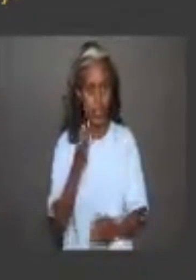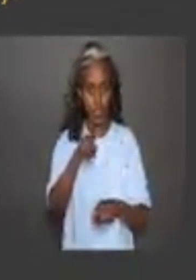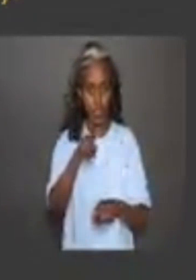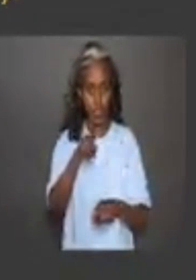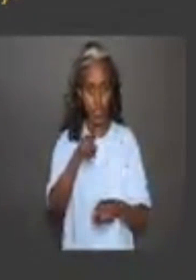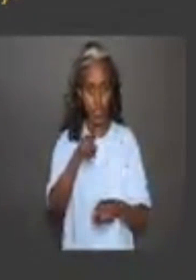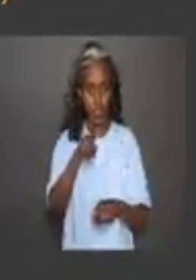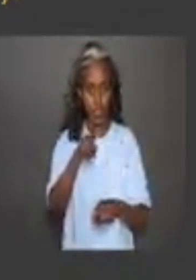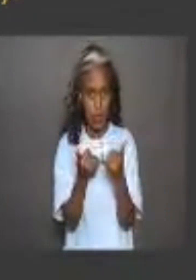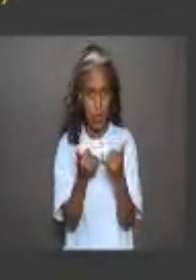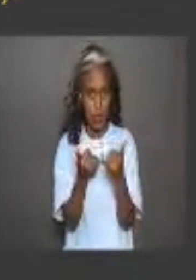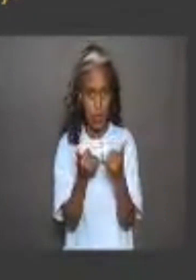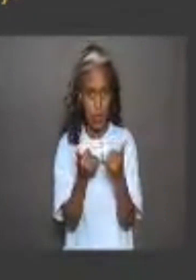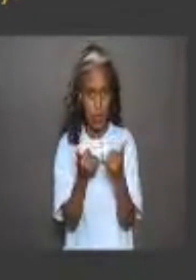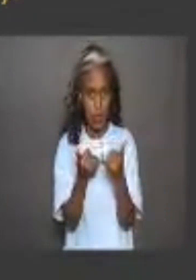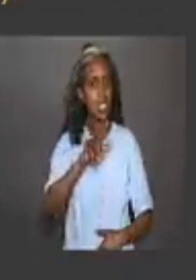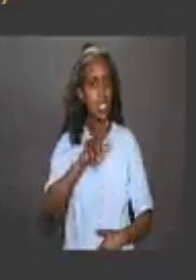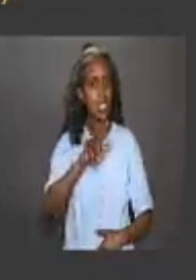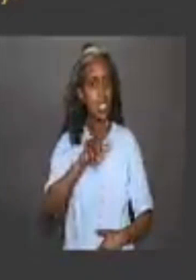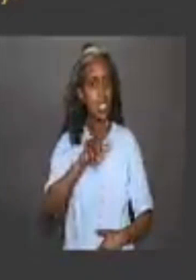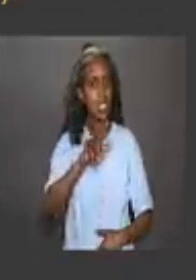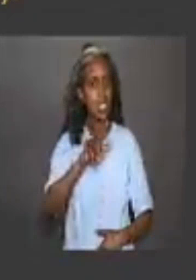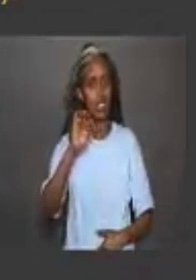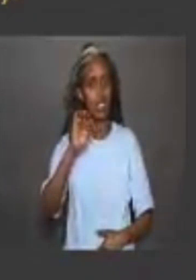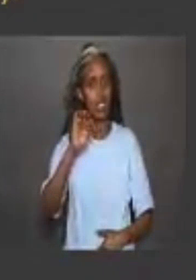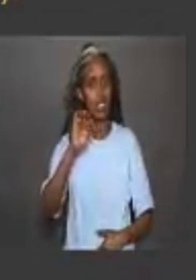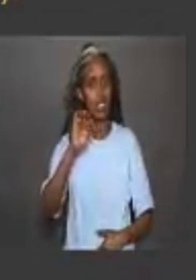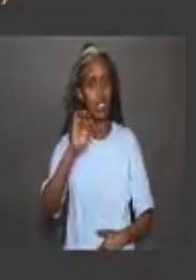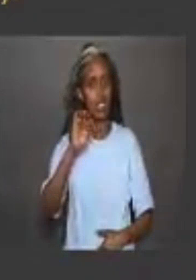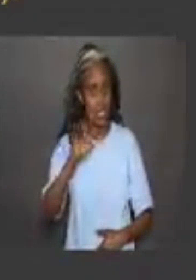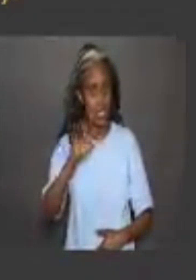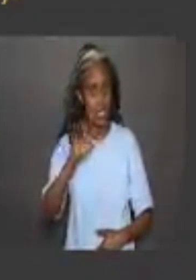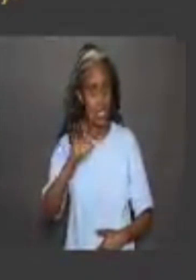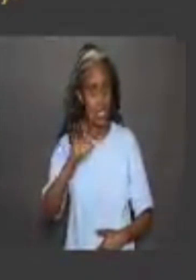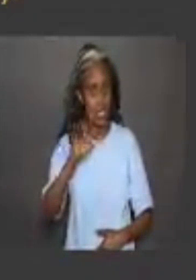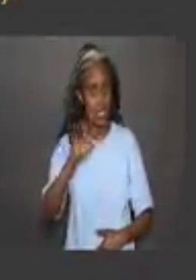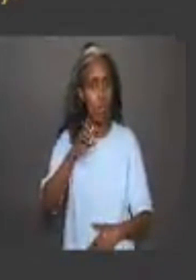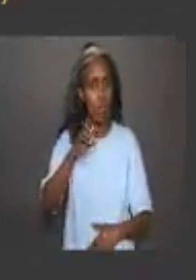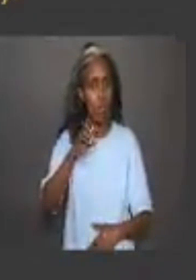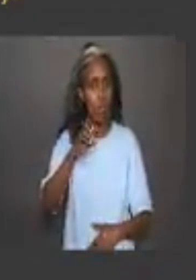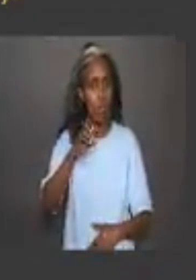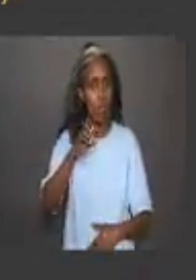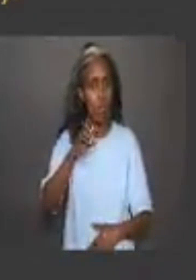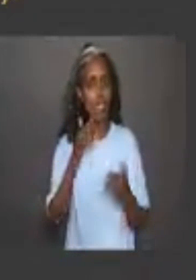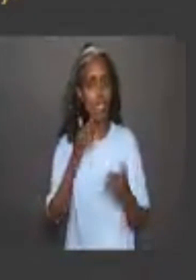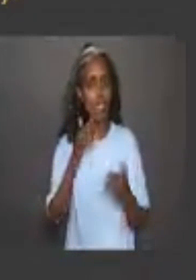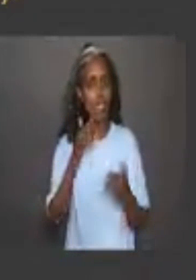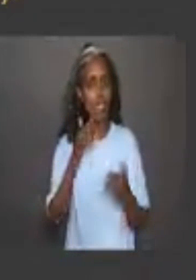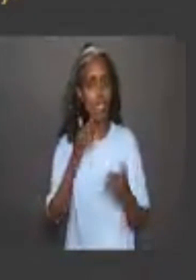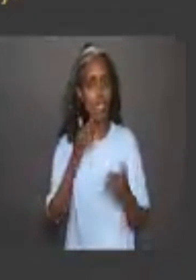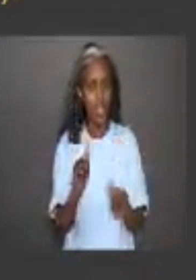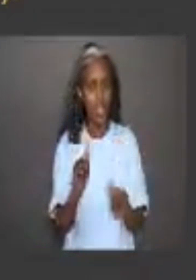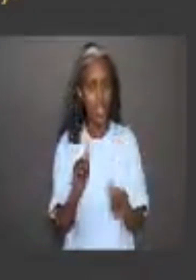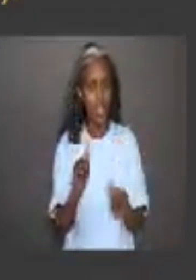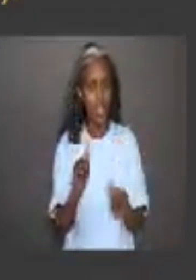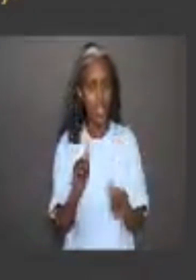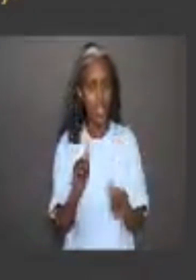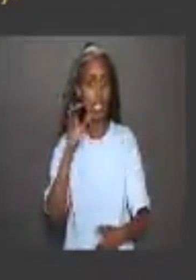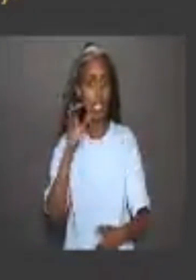the linear polynomial x minus c, then the remainder is